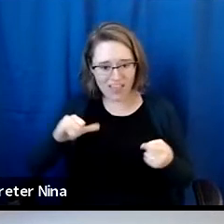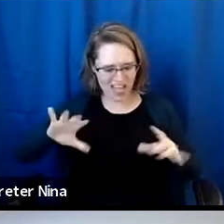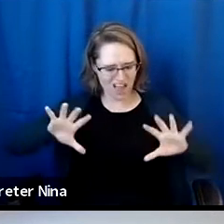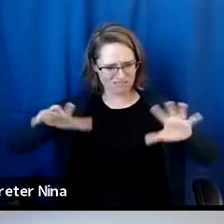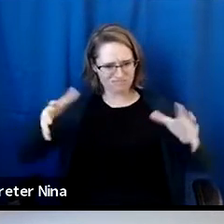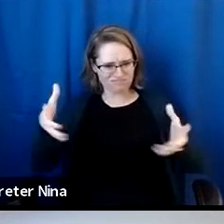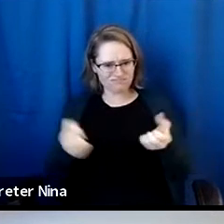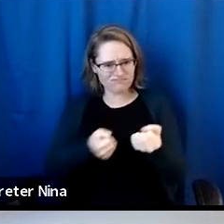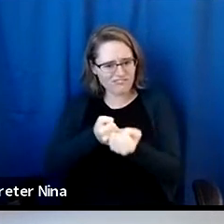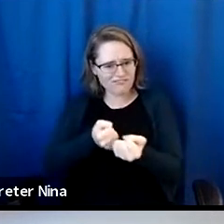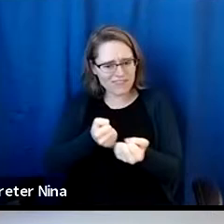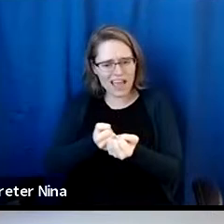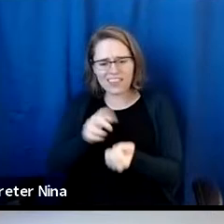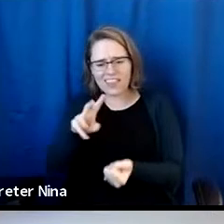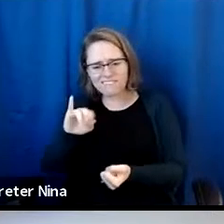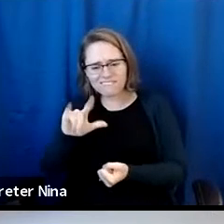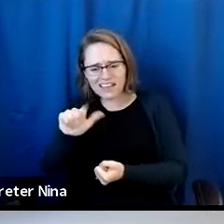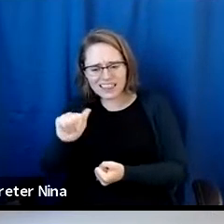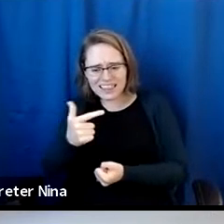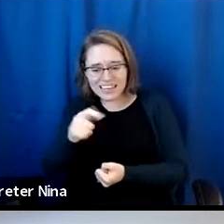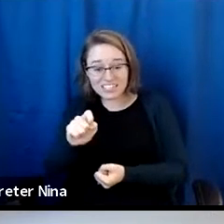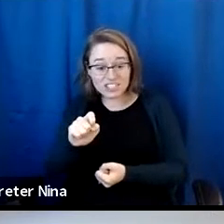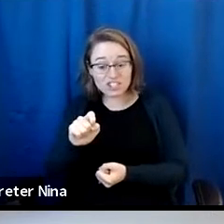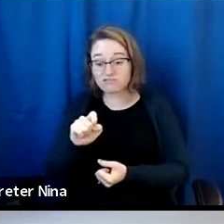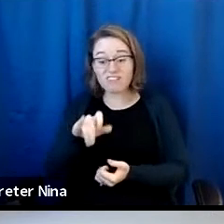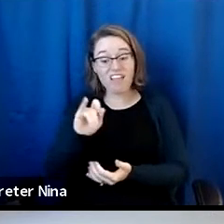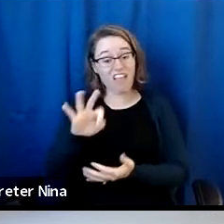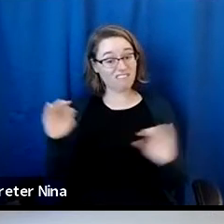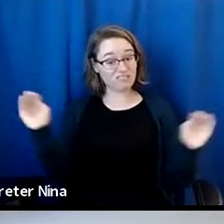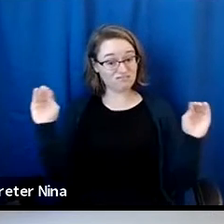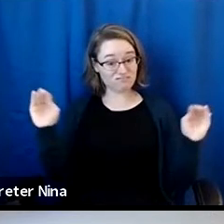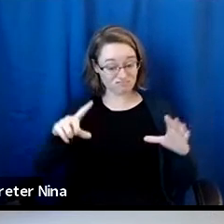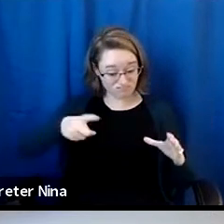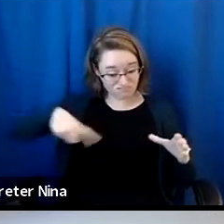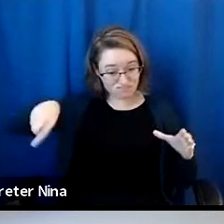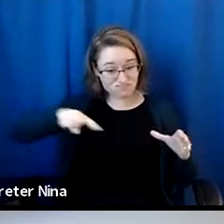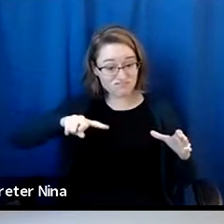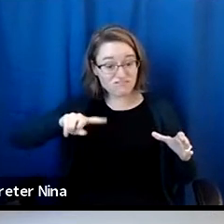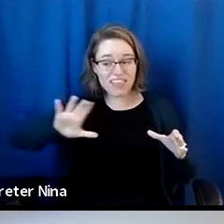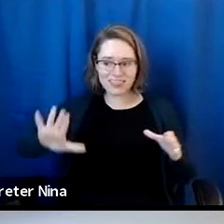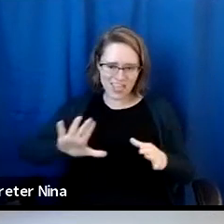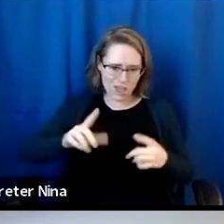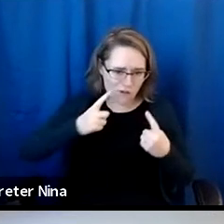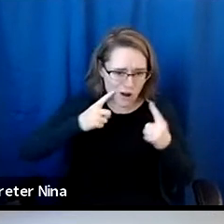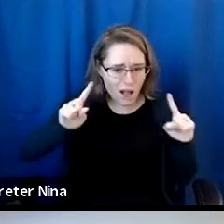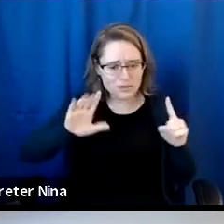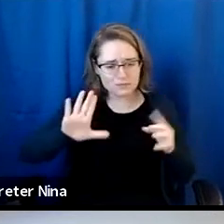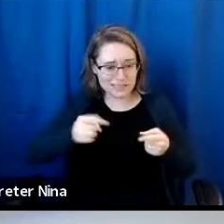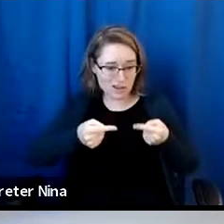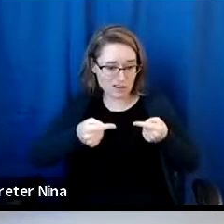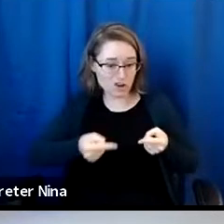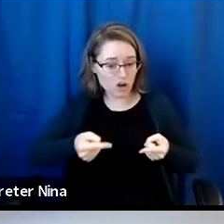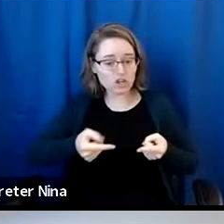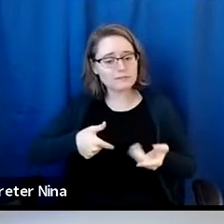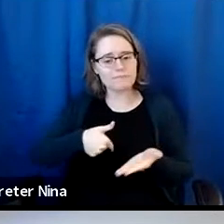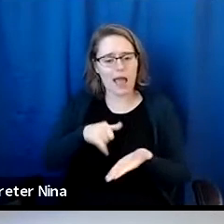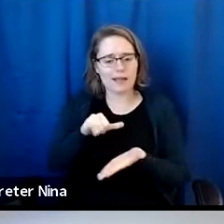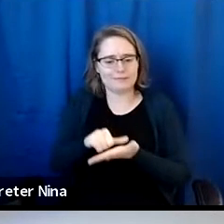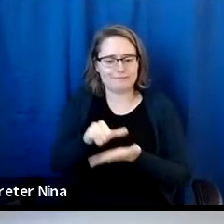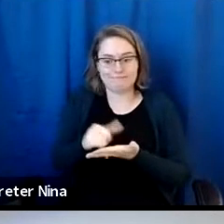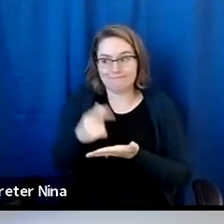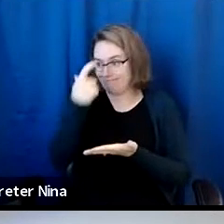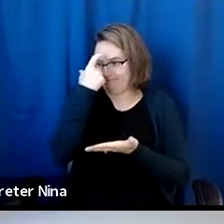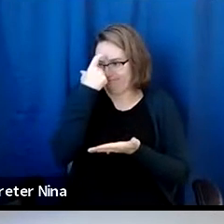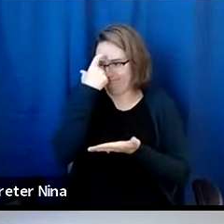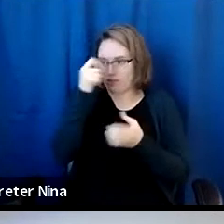you talked about, Andriel, had it not been for all of those and all of those accomplishments and struggles, I would not even be able psychologically